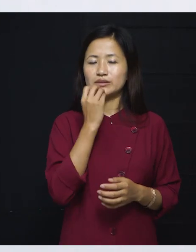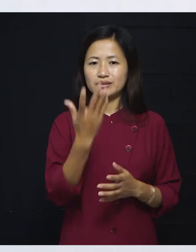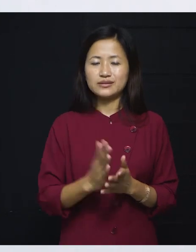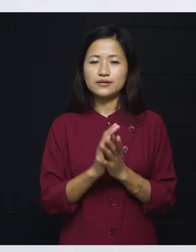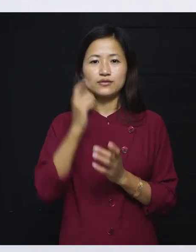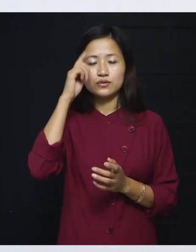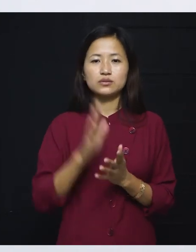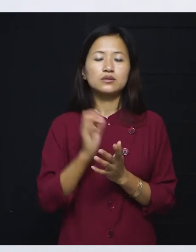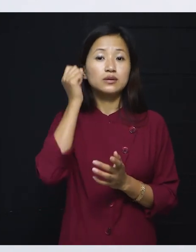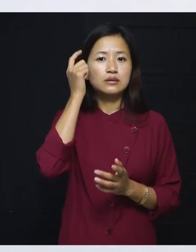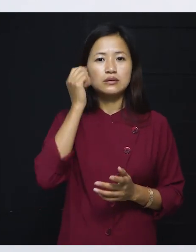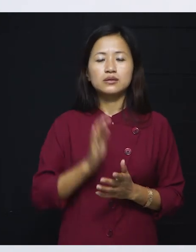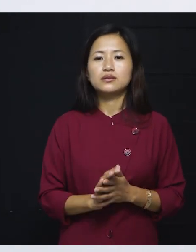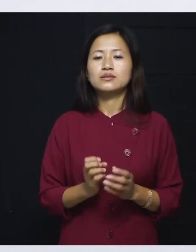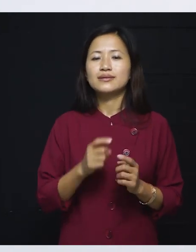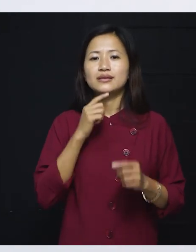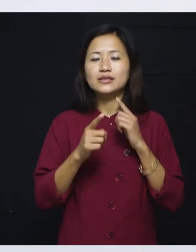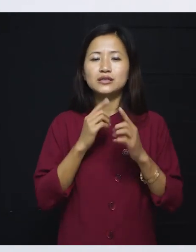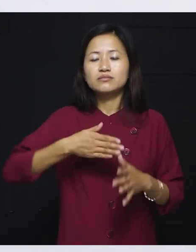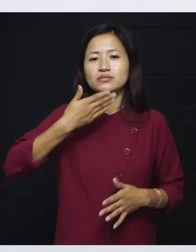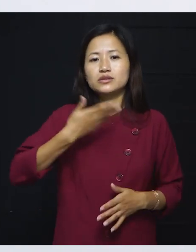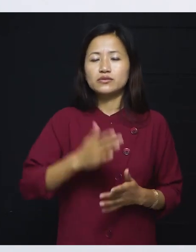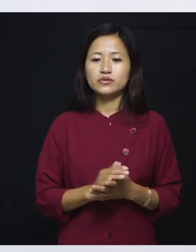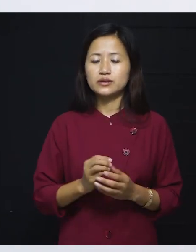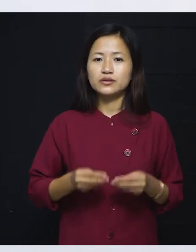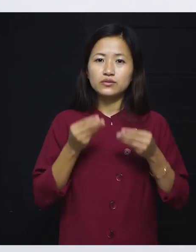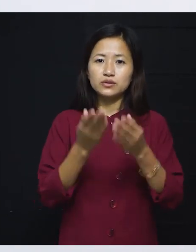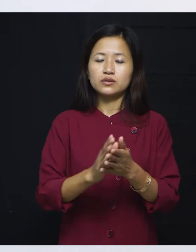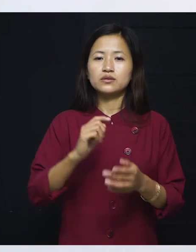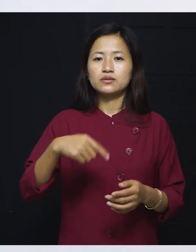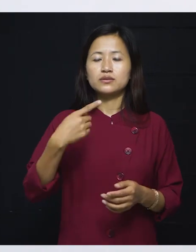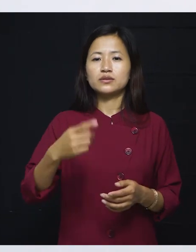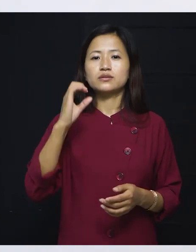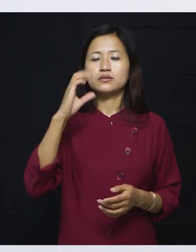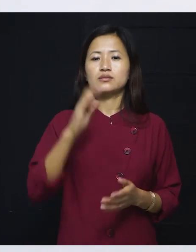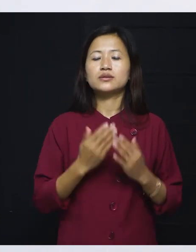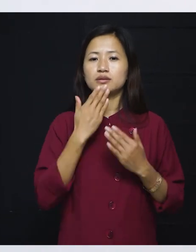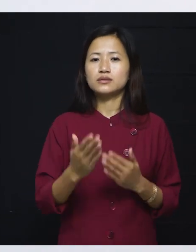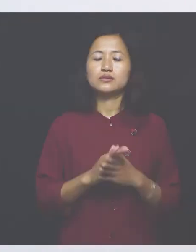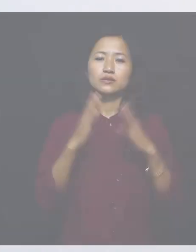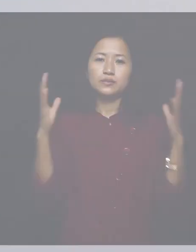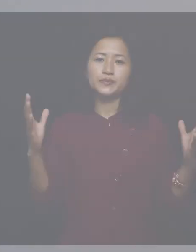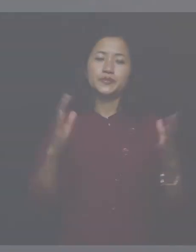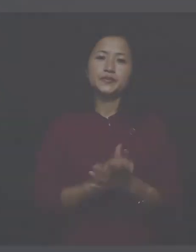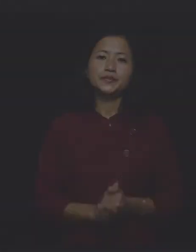for you to understand the explanation that I'm going to deliver in the next class. Thank you so much.